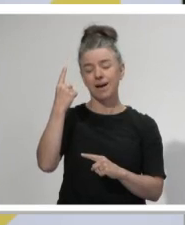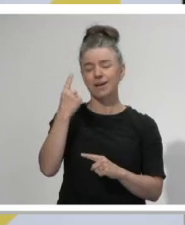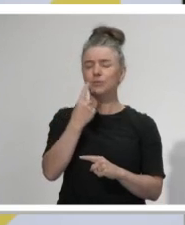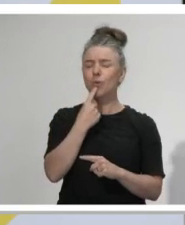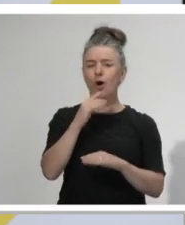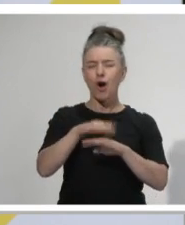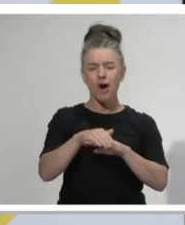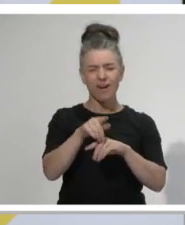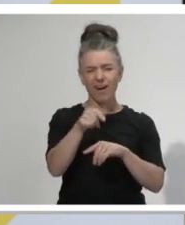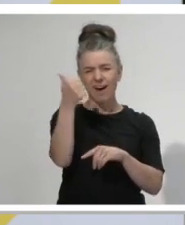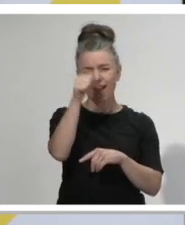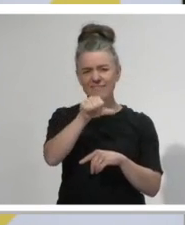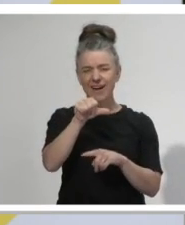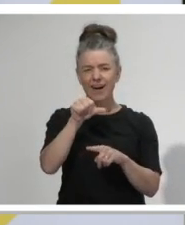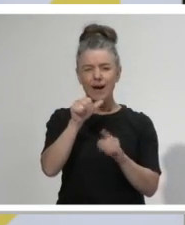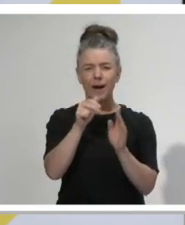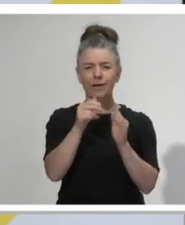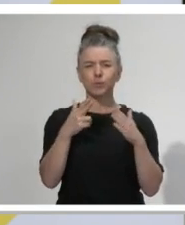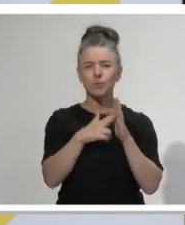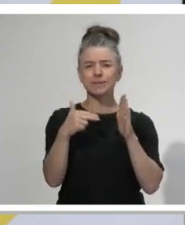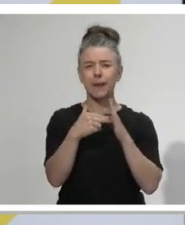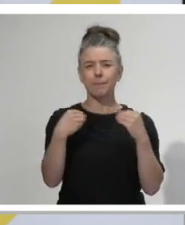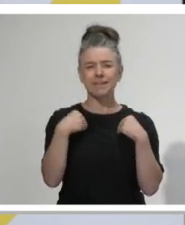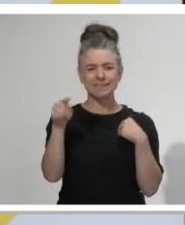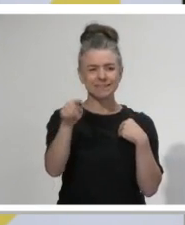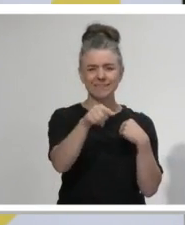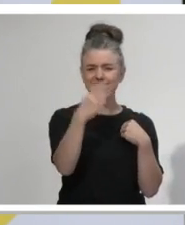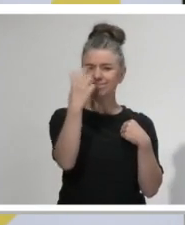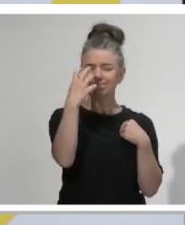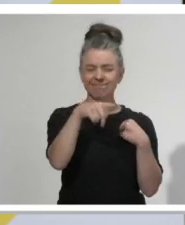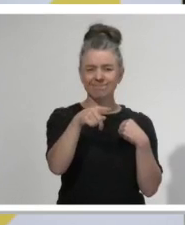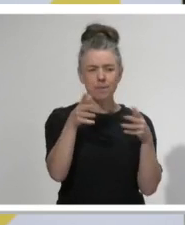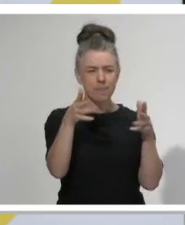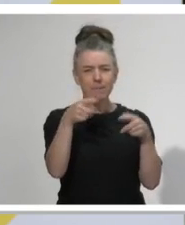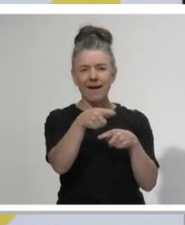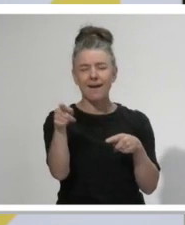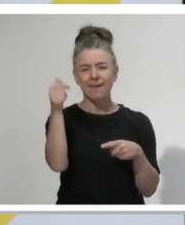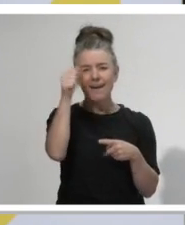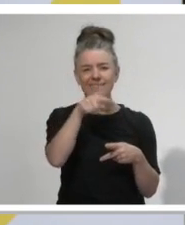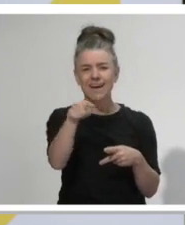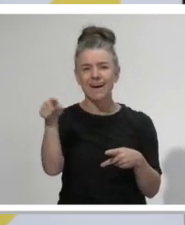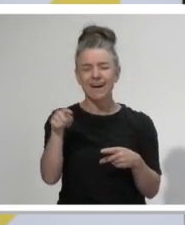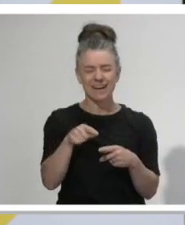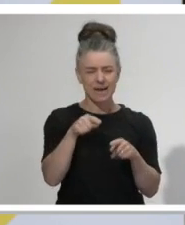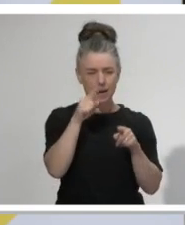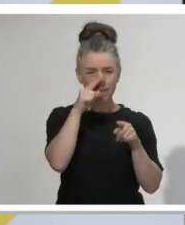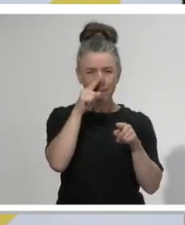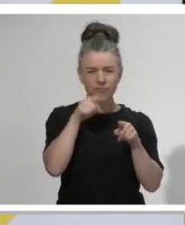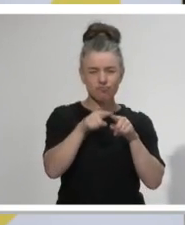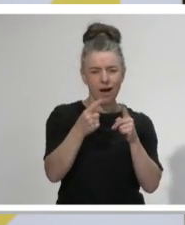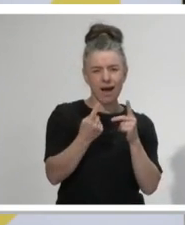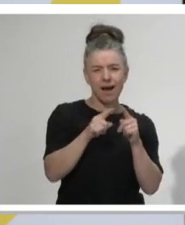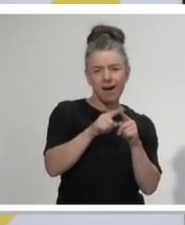about slices of Kiwi ingenuity that we're seeing in Alert Level 3 as we find new ways of working while making sure we stay on